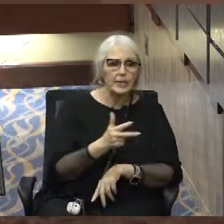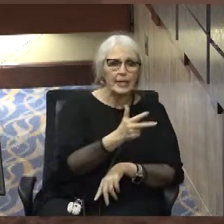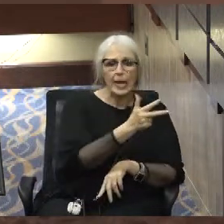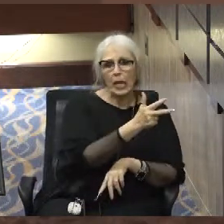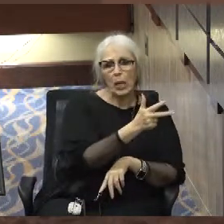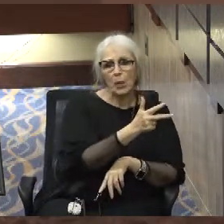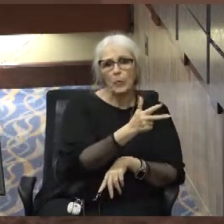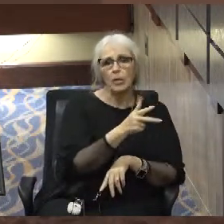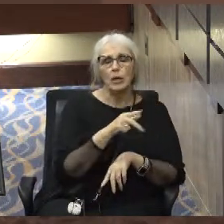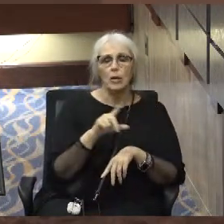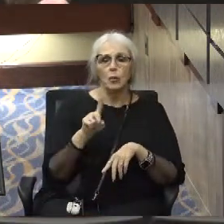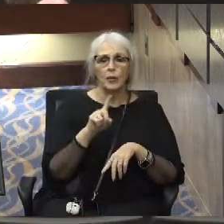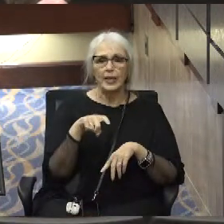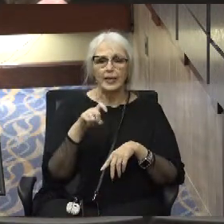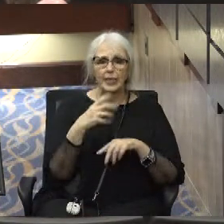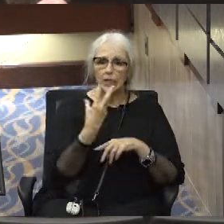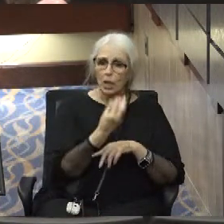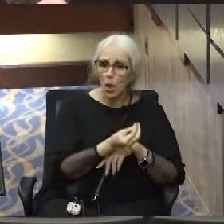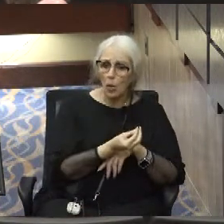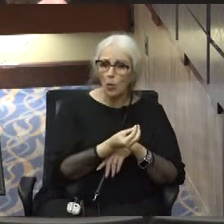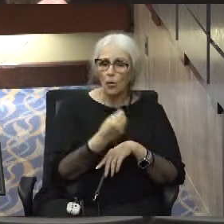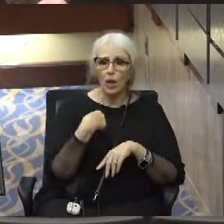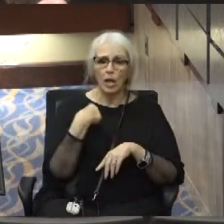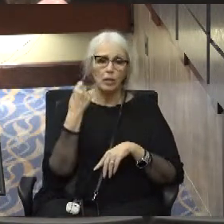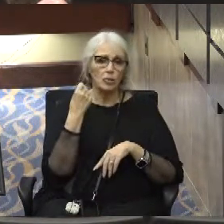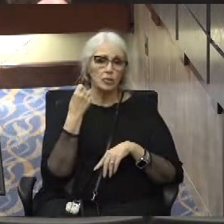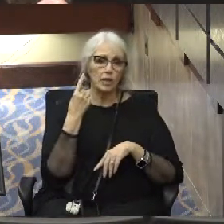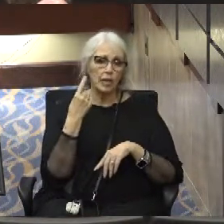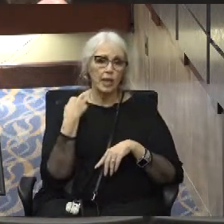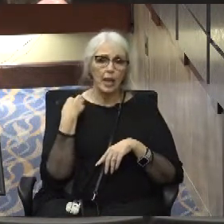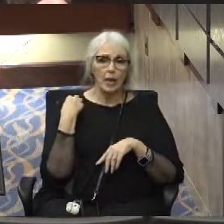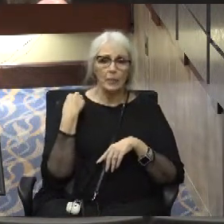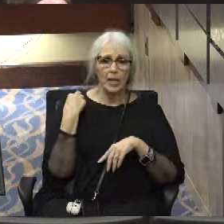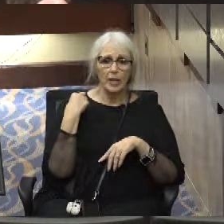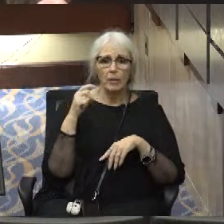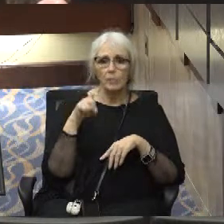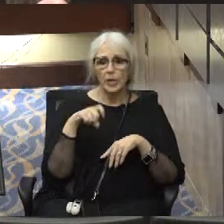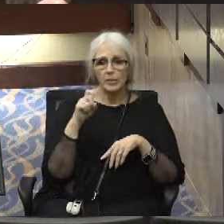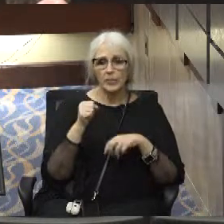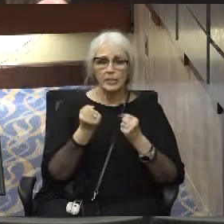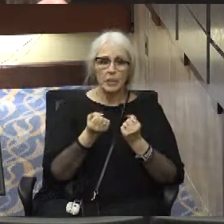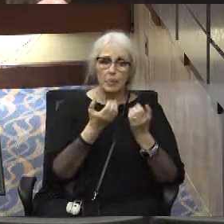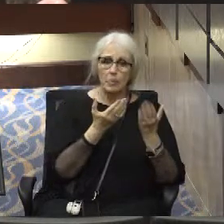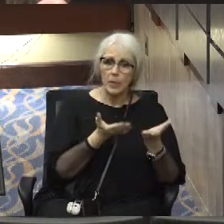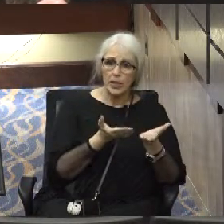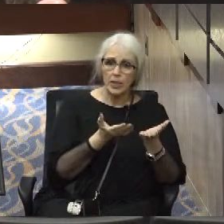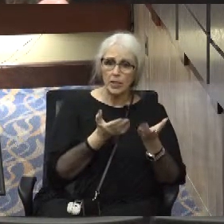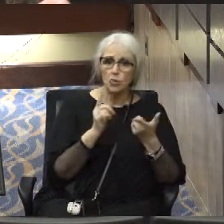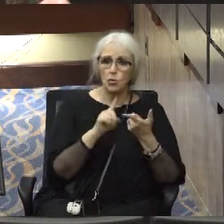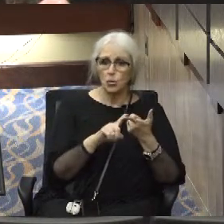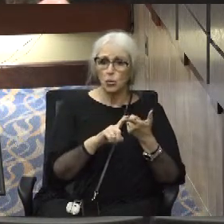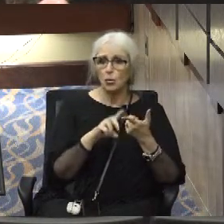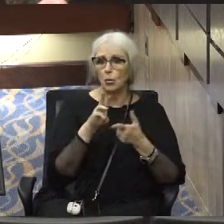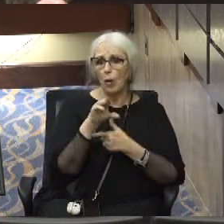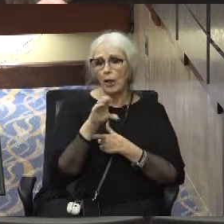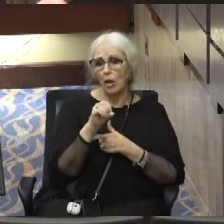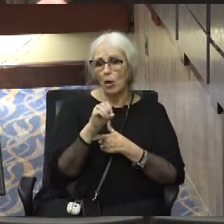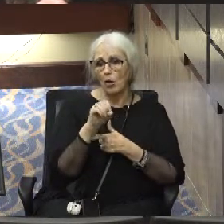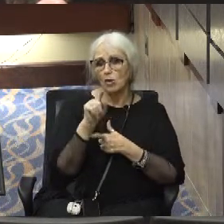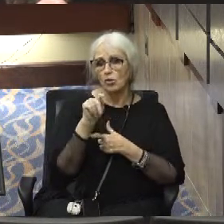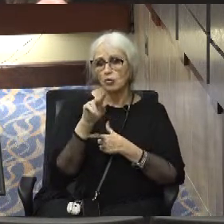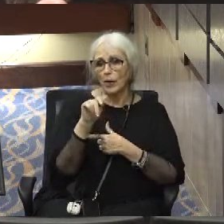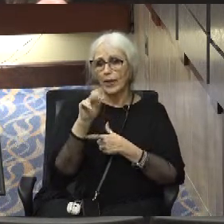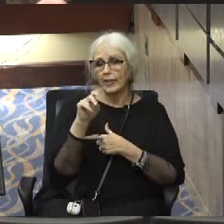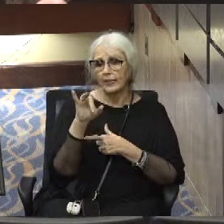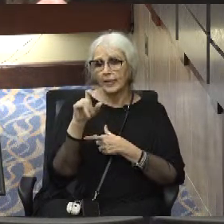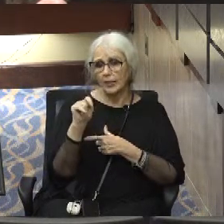that an application first has to be submitted by the person to Waco Transit to be approved to be able to